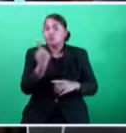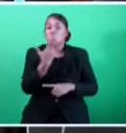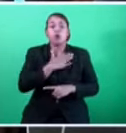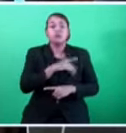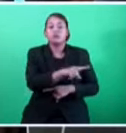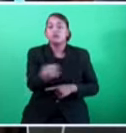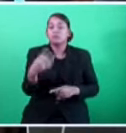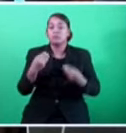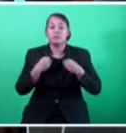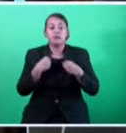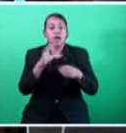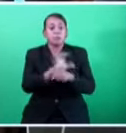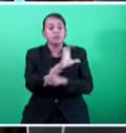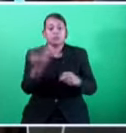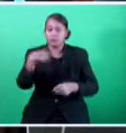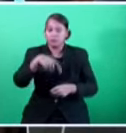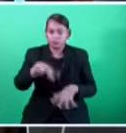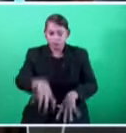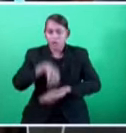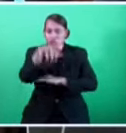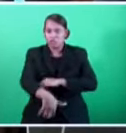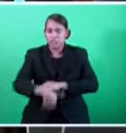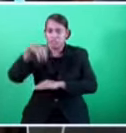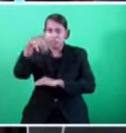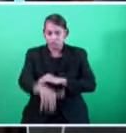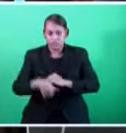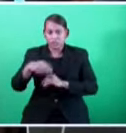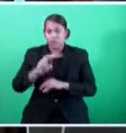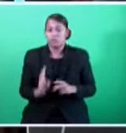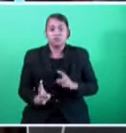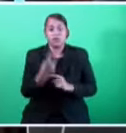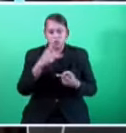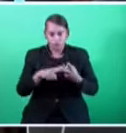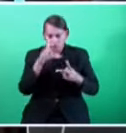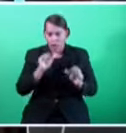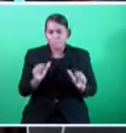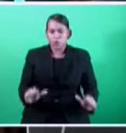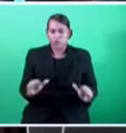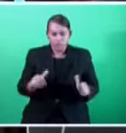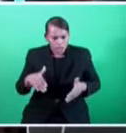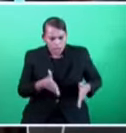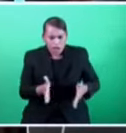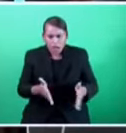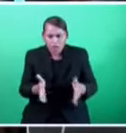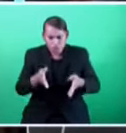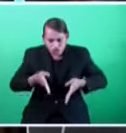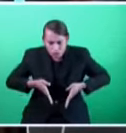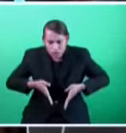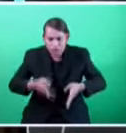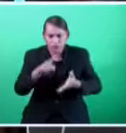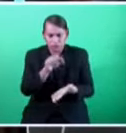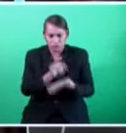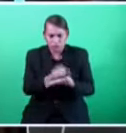it, and take the material, so that we can then protect our infrastructure, secure our infrastructure,